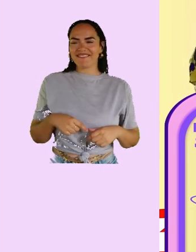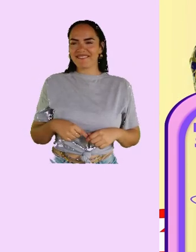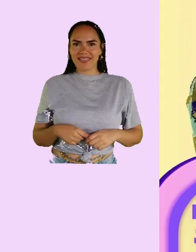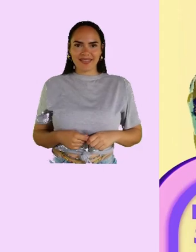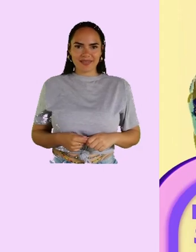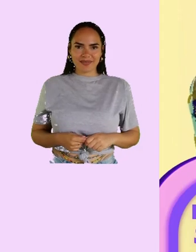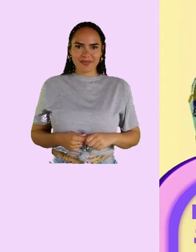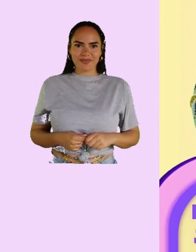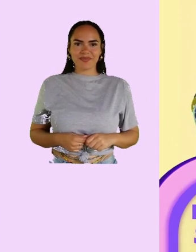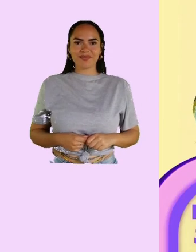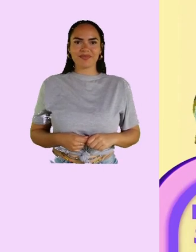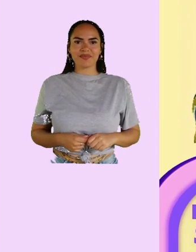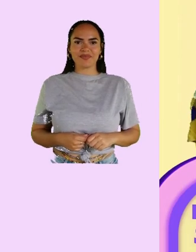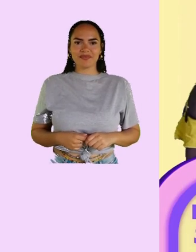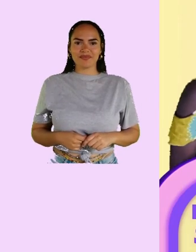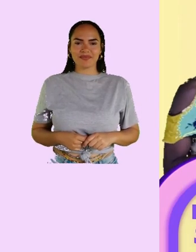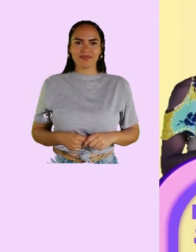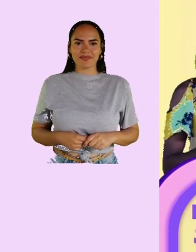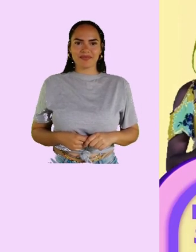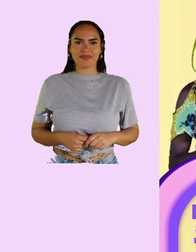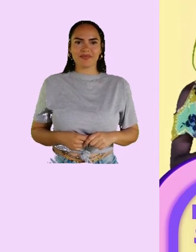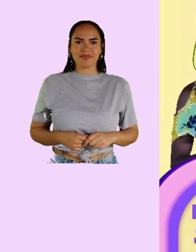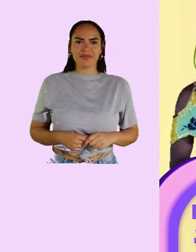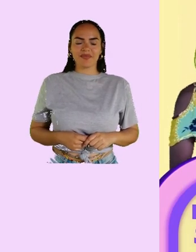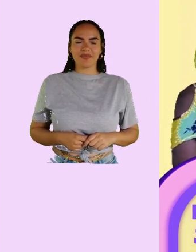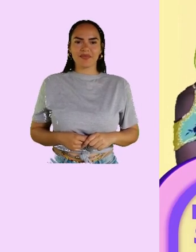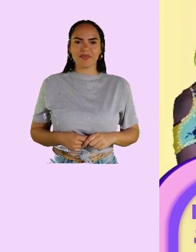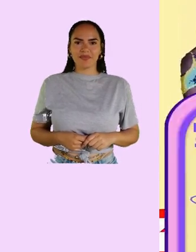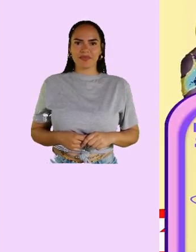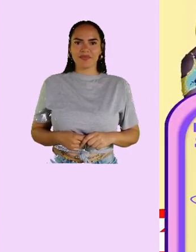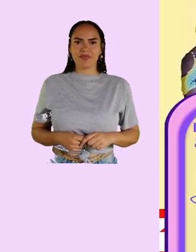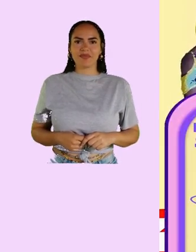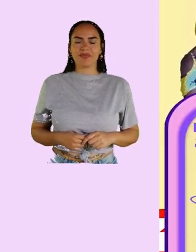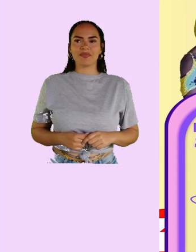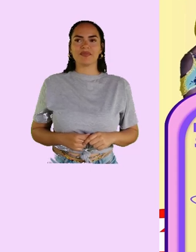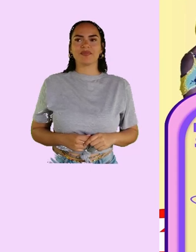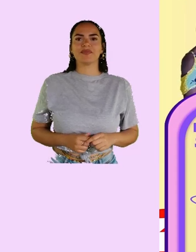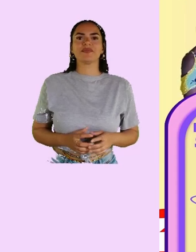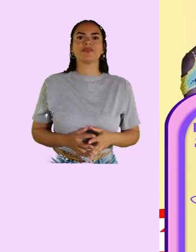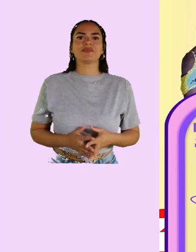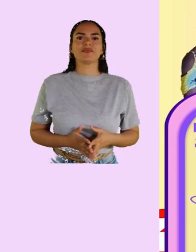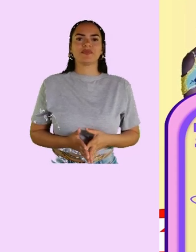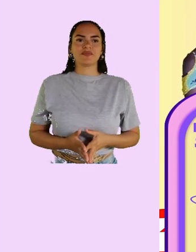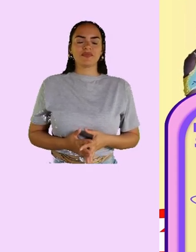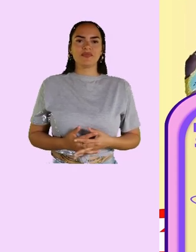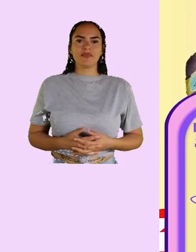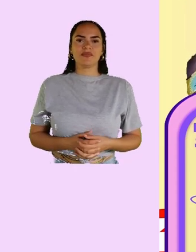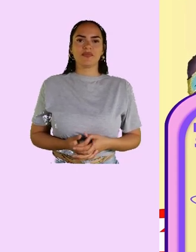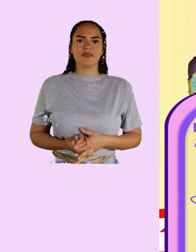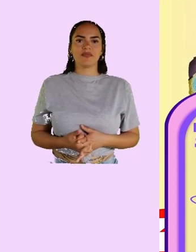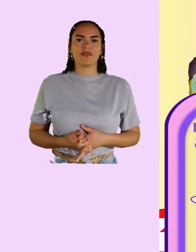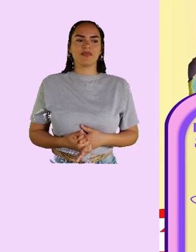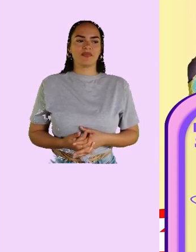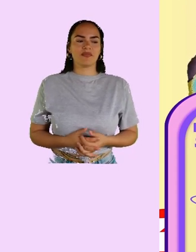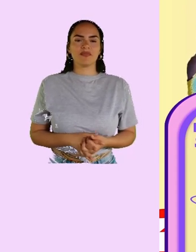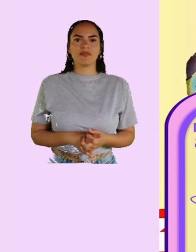I see you flexing those biceps. You are correct. Calder was a queer awakening for over 400 Samirs.